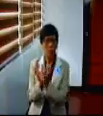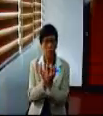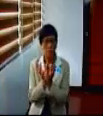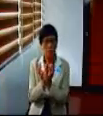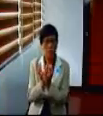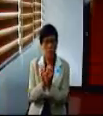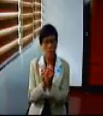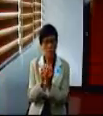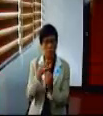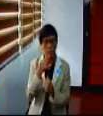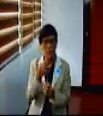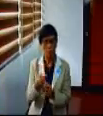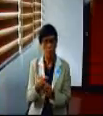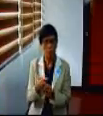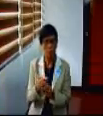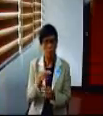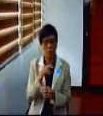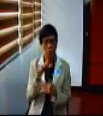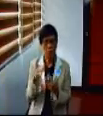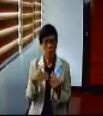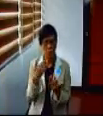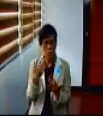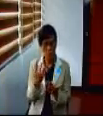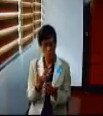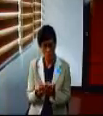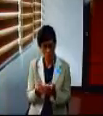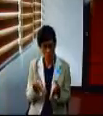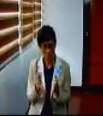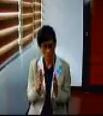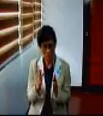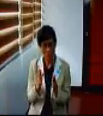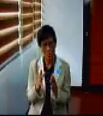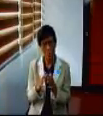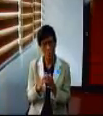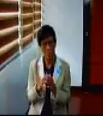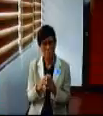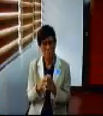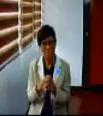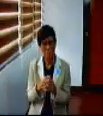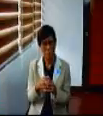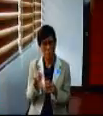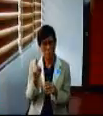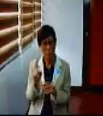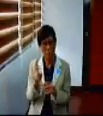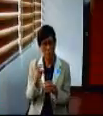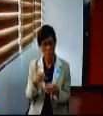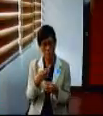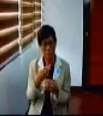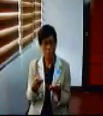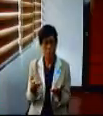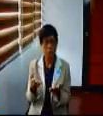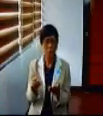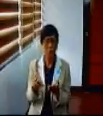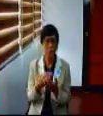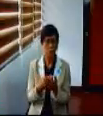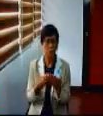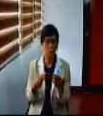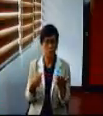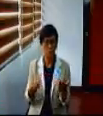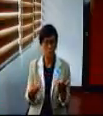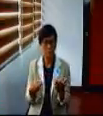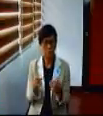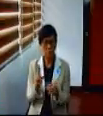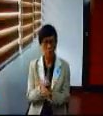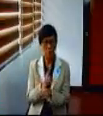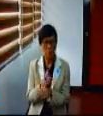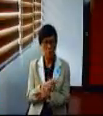all jurisdictions allow for that. And state prosecutors should at least be given adequate resources if judicial remedy is